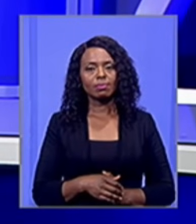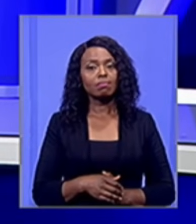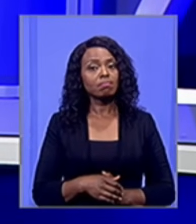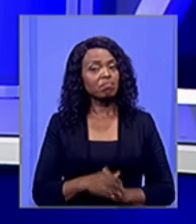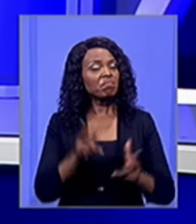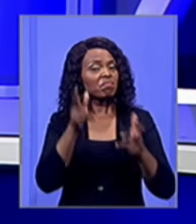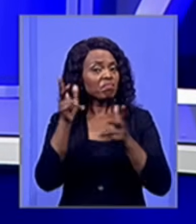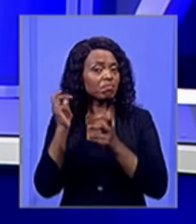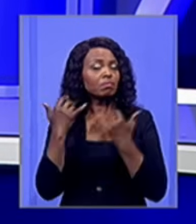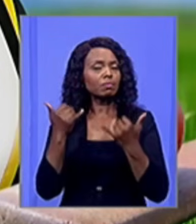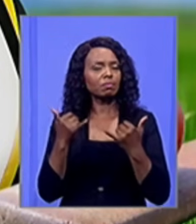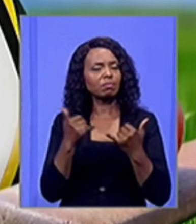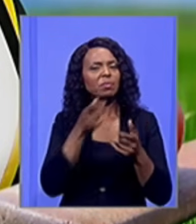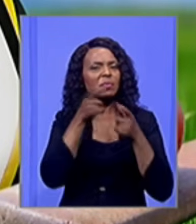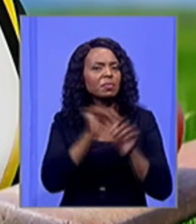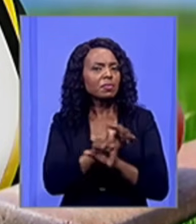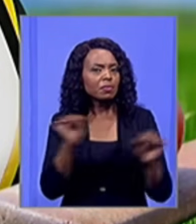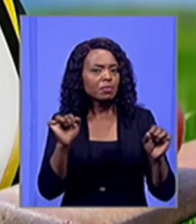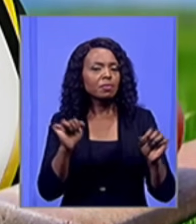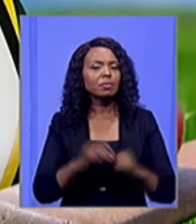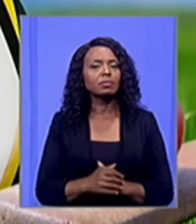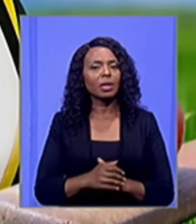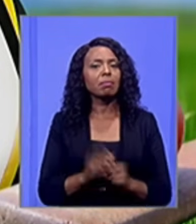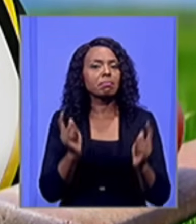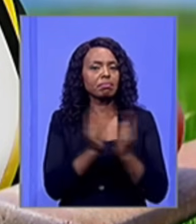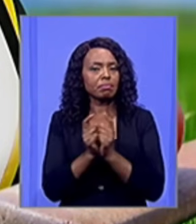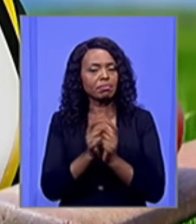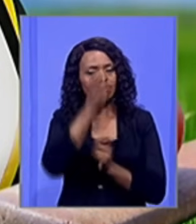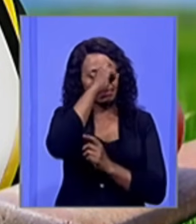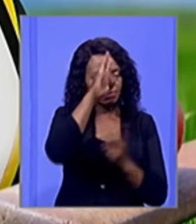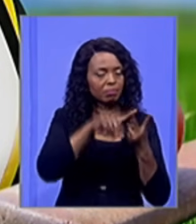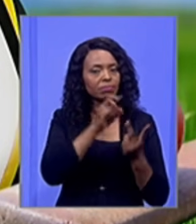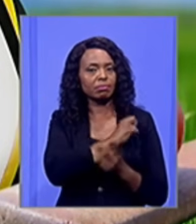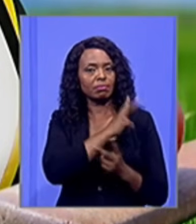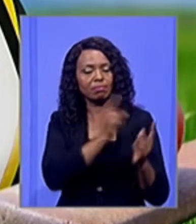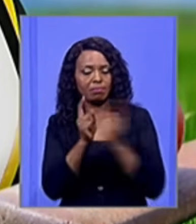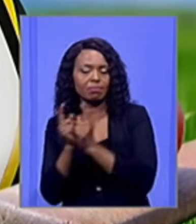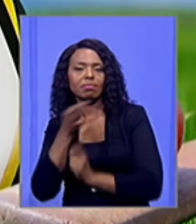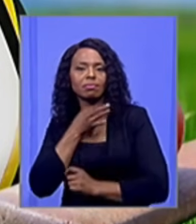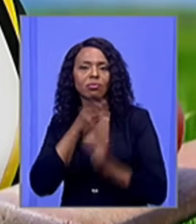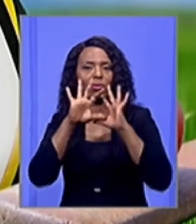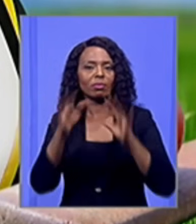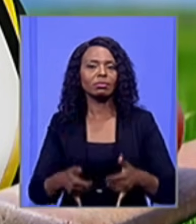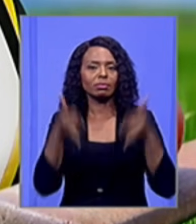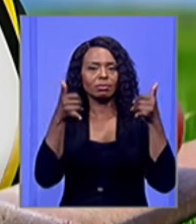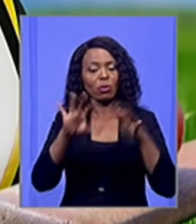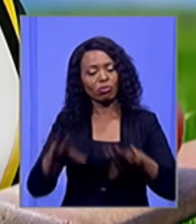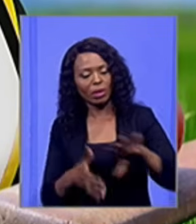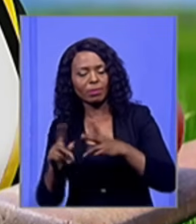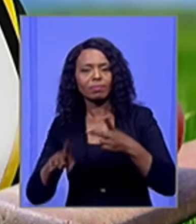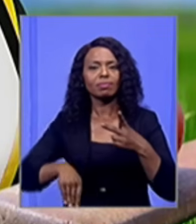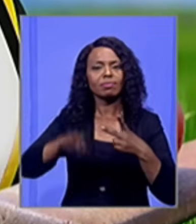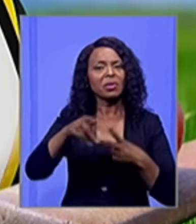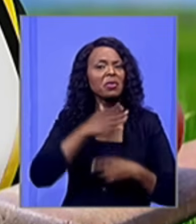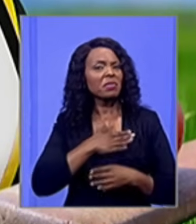maikutlo a hao jwalo ka ha diboke le di-Proteas di bapala di dihlopha tsa England mohopeng wa lefatshe wa rugby le cricket. Potso ke hore na ebe wena